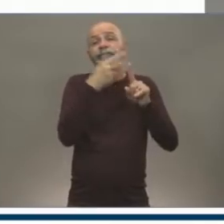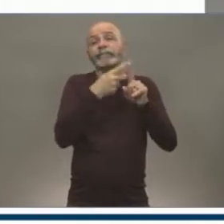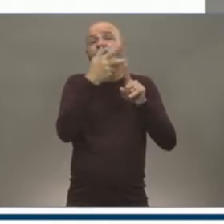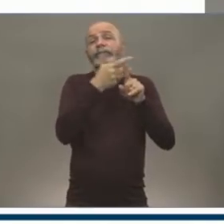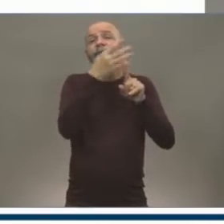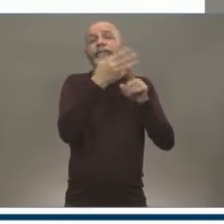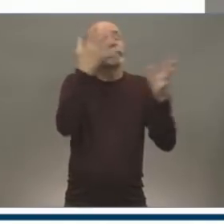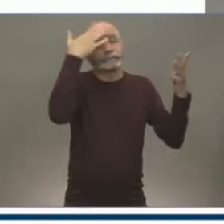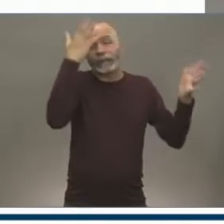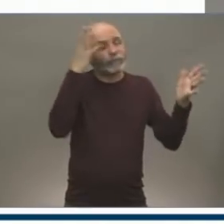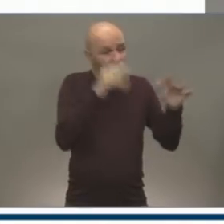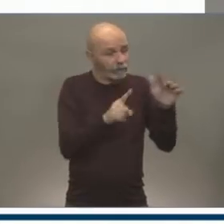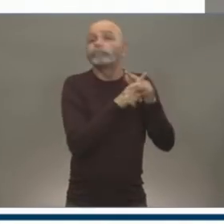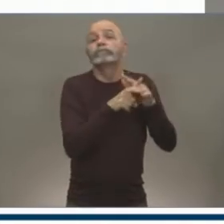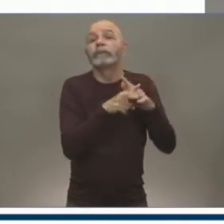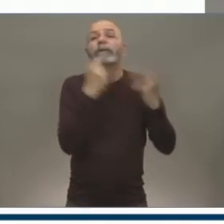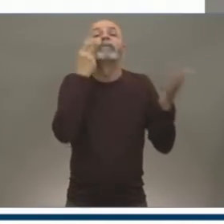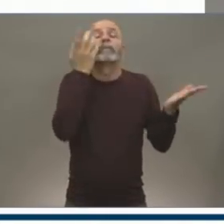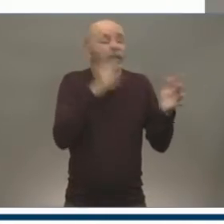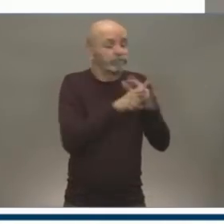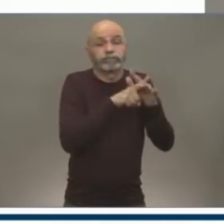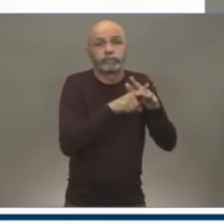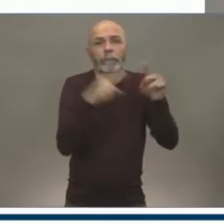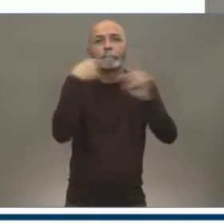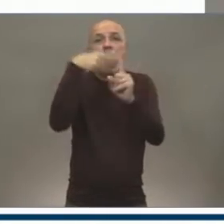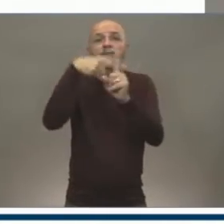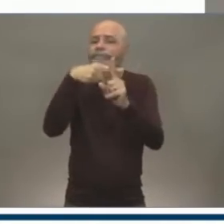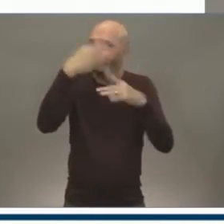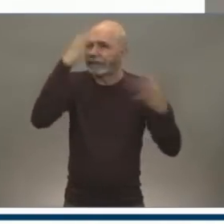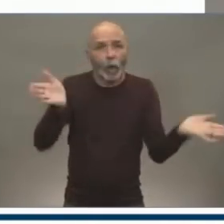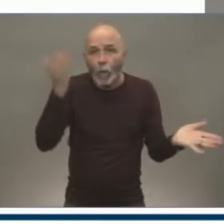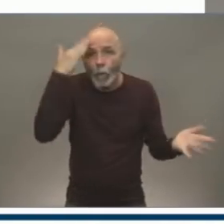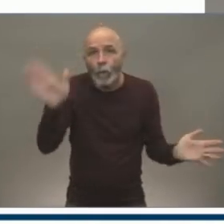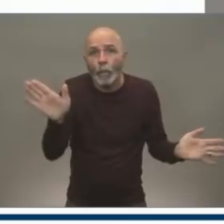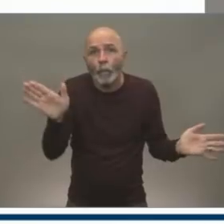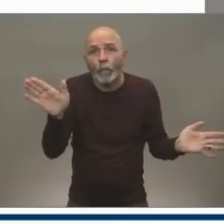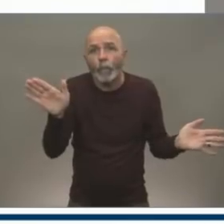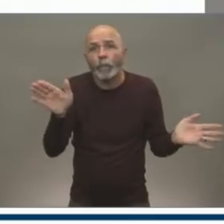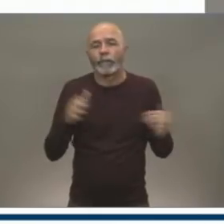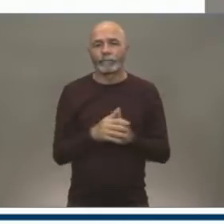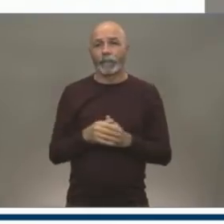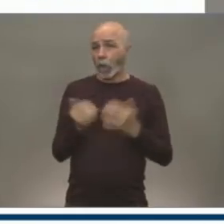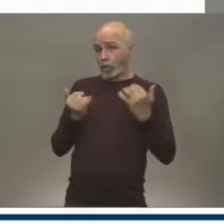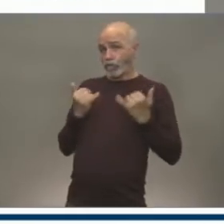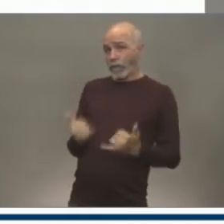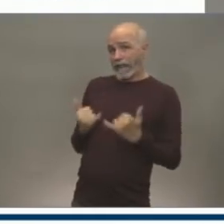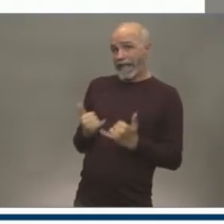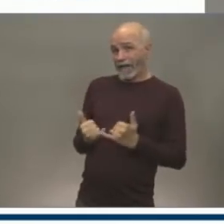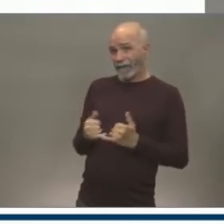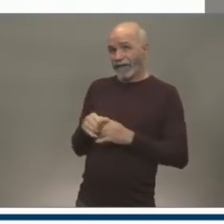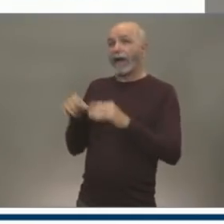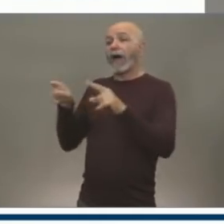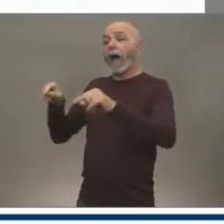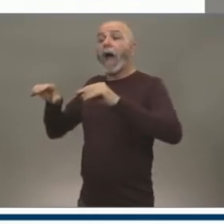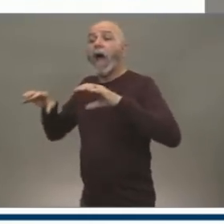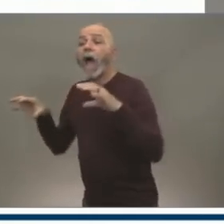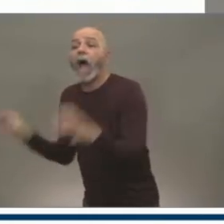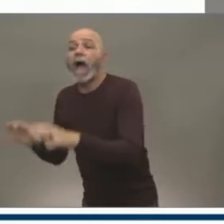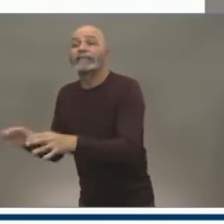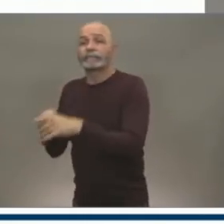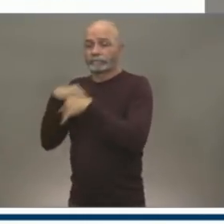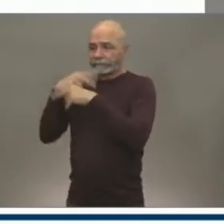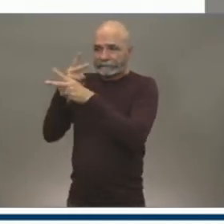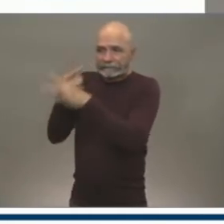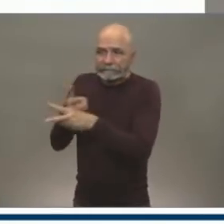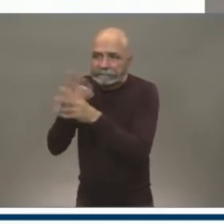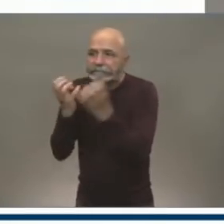really valuable to help you govern your behavior around the time you get your test. And it's very helpful for us to identify